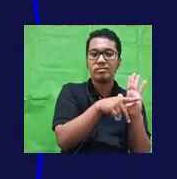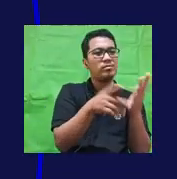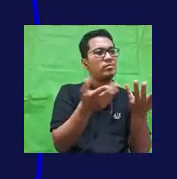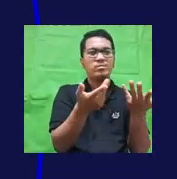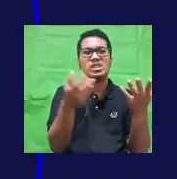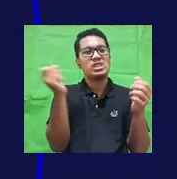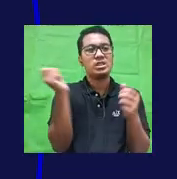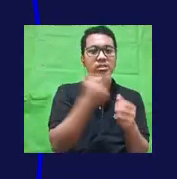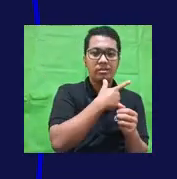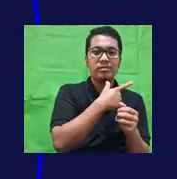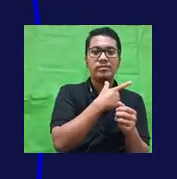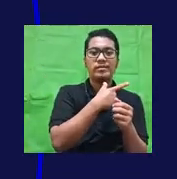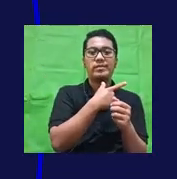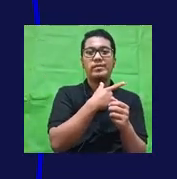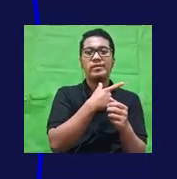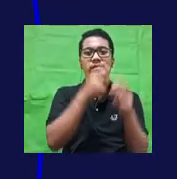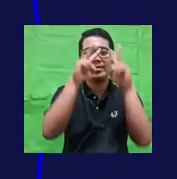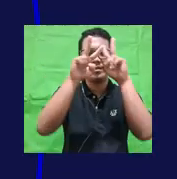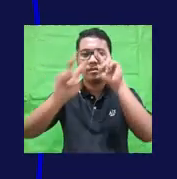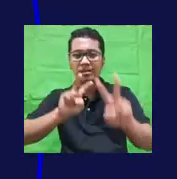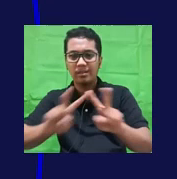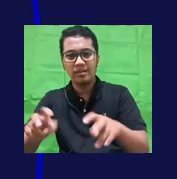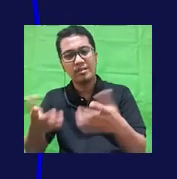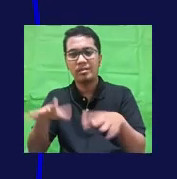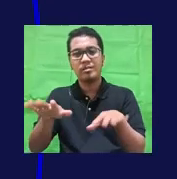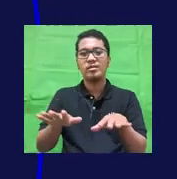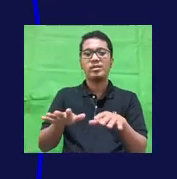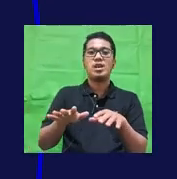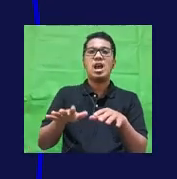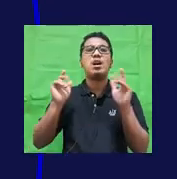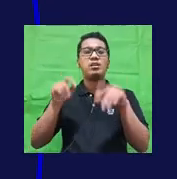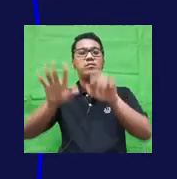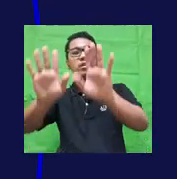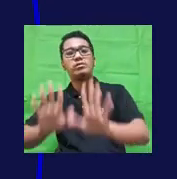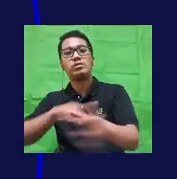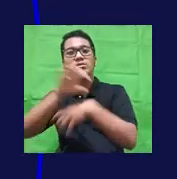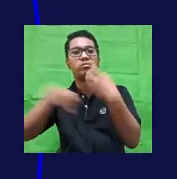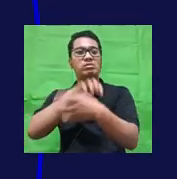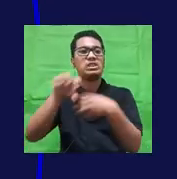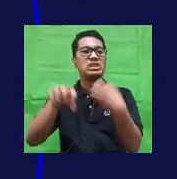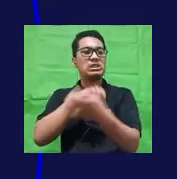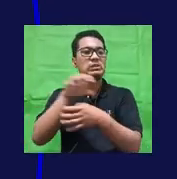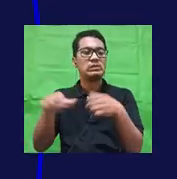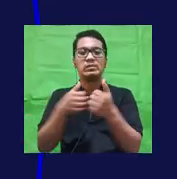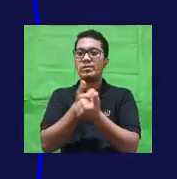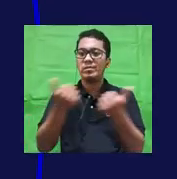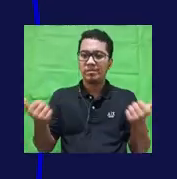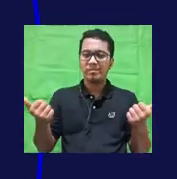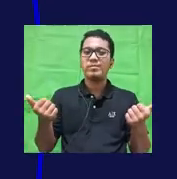that was focusing in many complexities, seeing the complexities of the 1950s, Indonesia